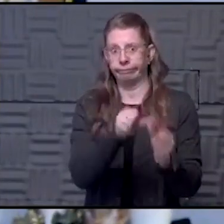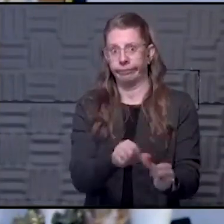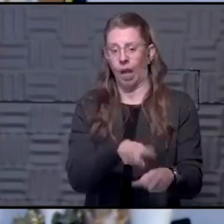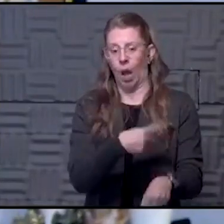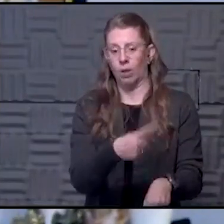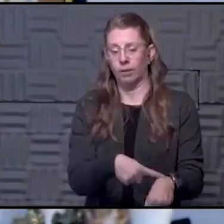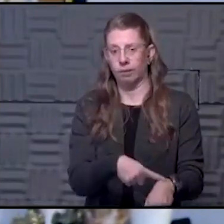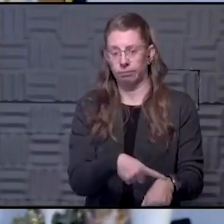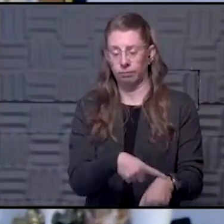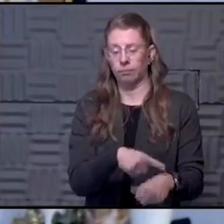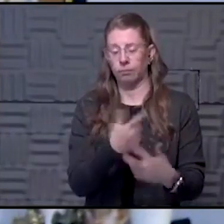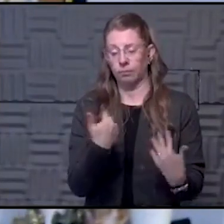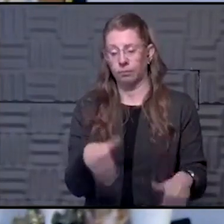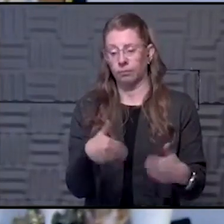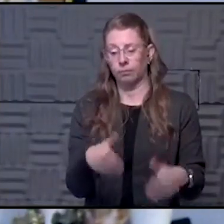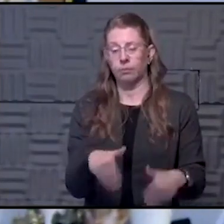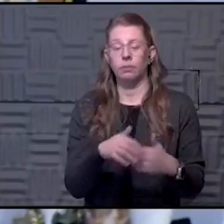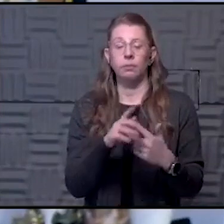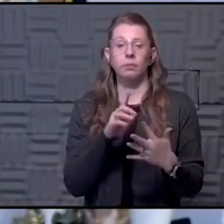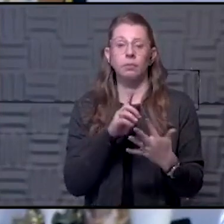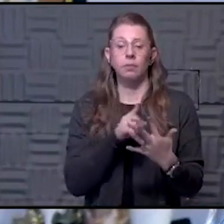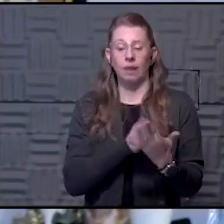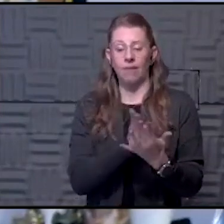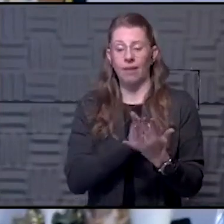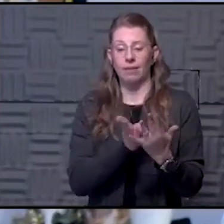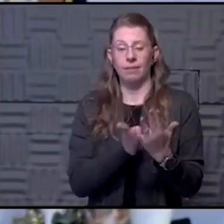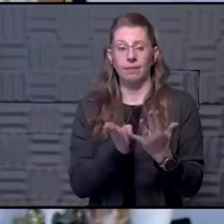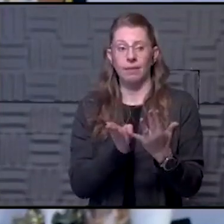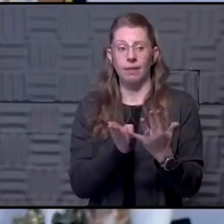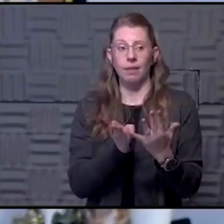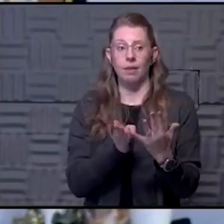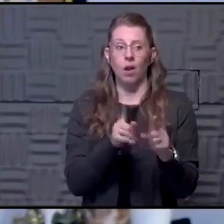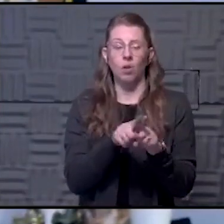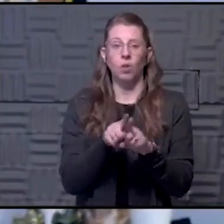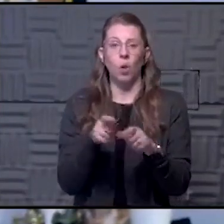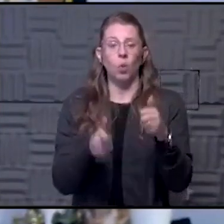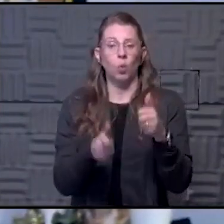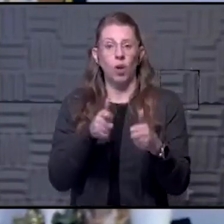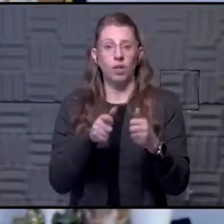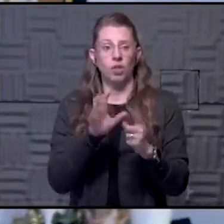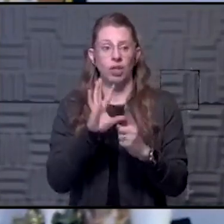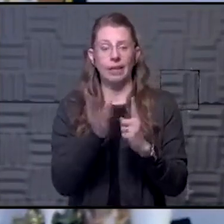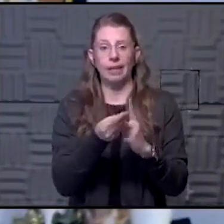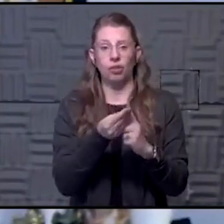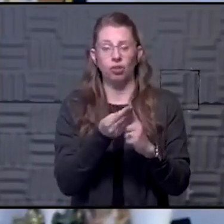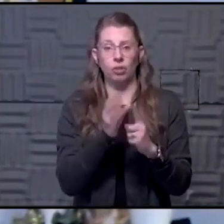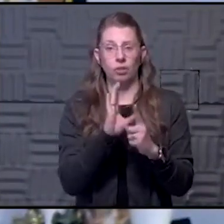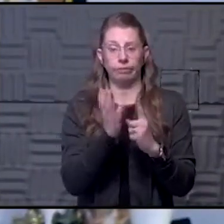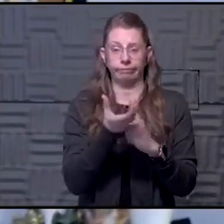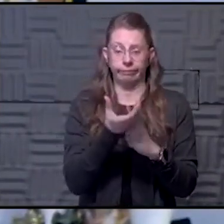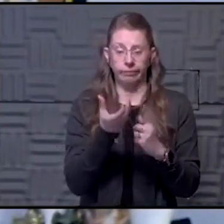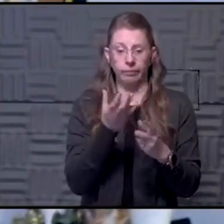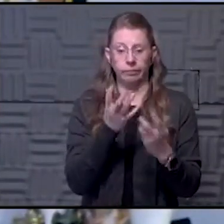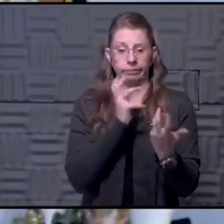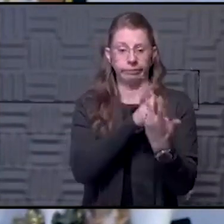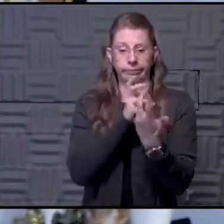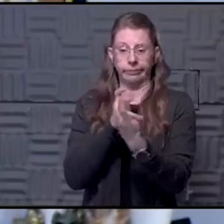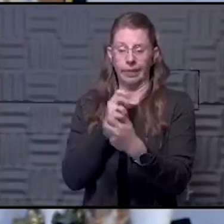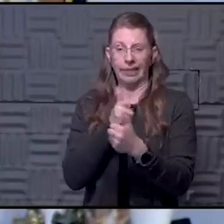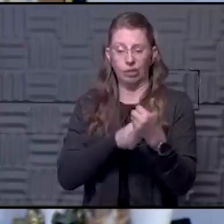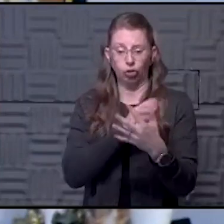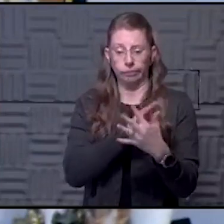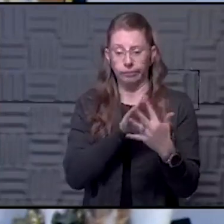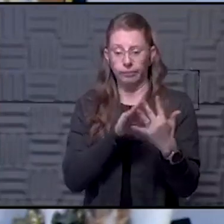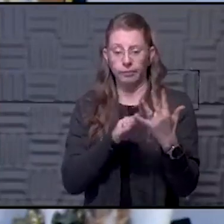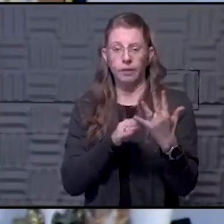It's the largest phase. But the phases are also defined in terms of which conditions fit into each one. But to your question, you know, there's probably